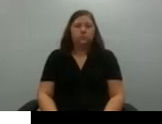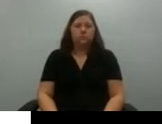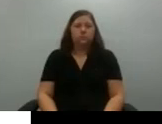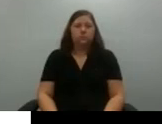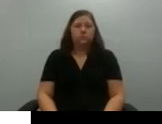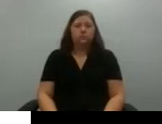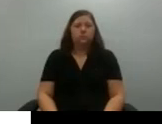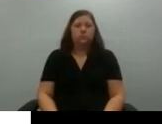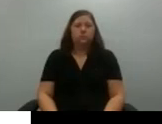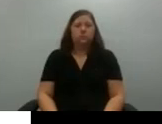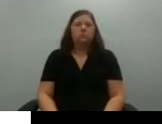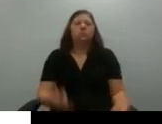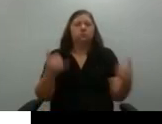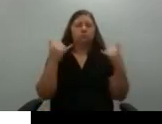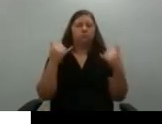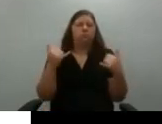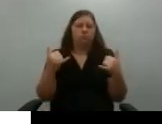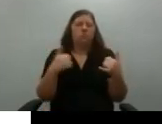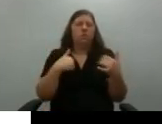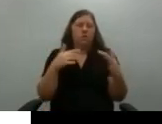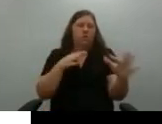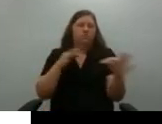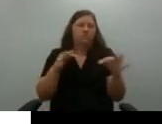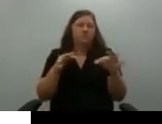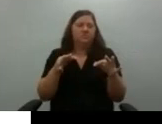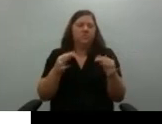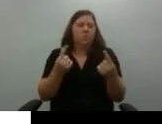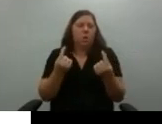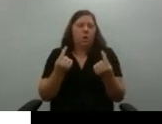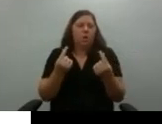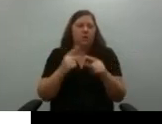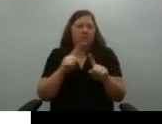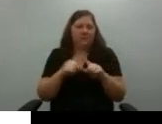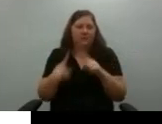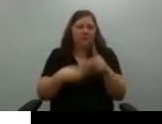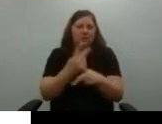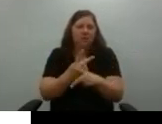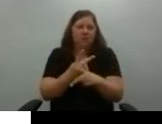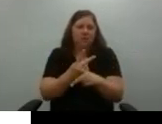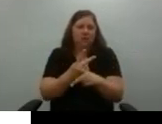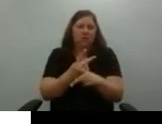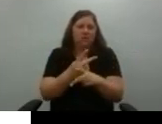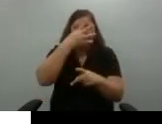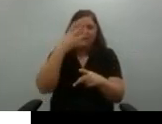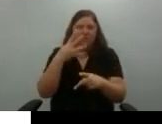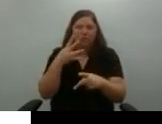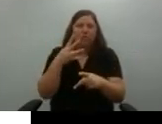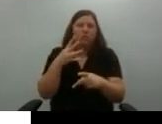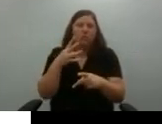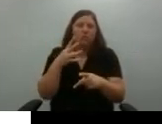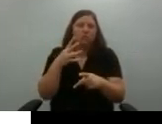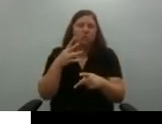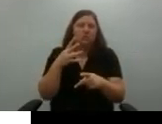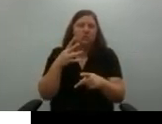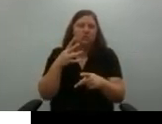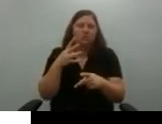Now I'll briefly go over the most common types of immigration relief, but as I said at the beginning, it is best to contact an